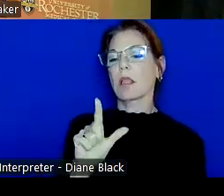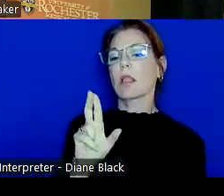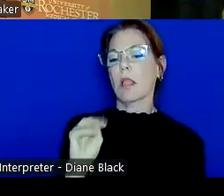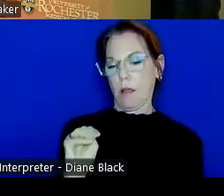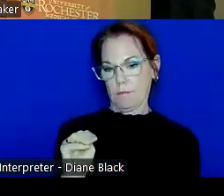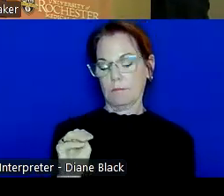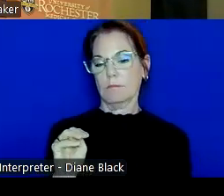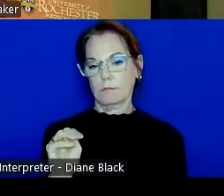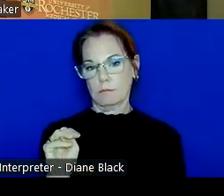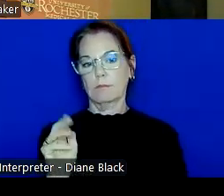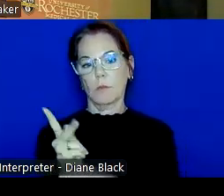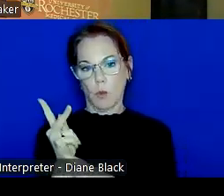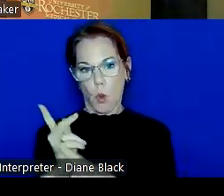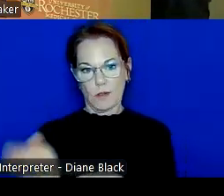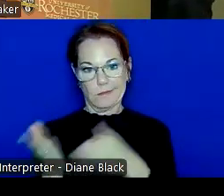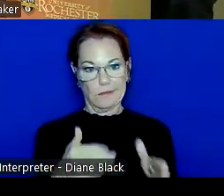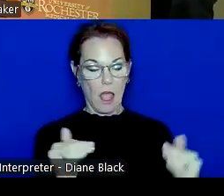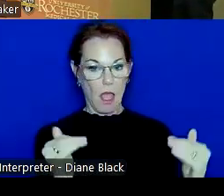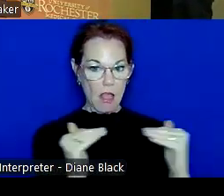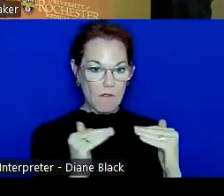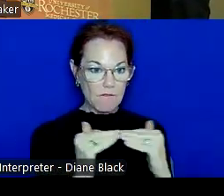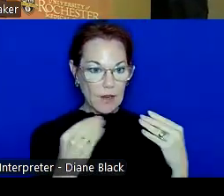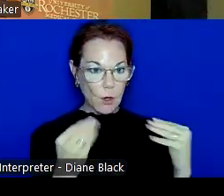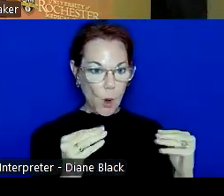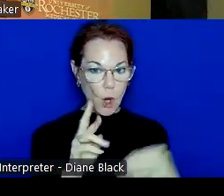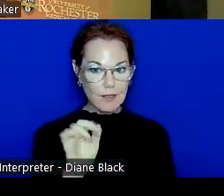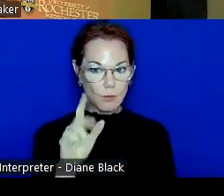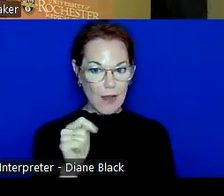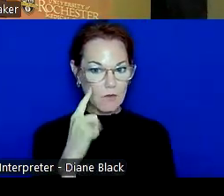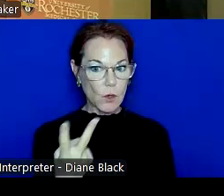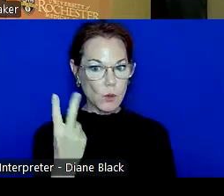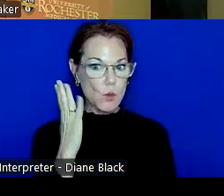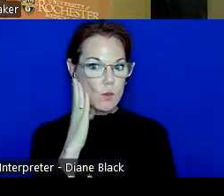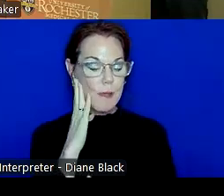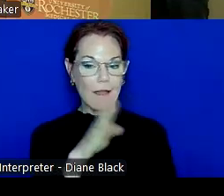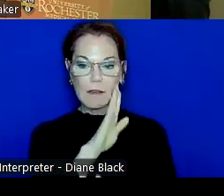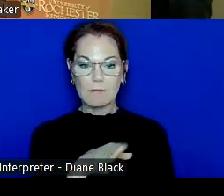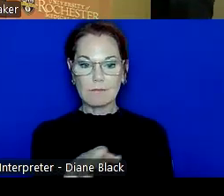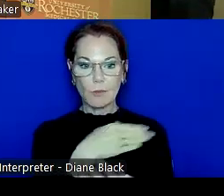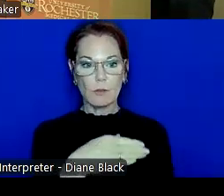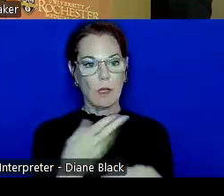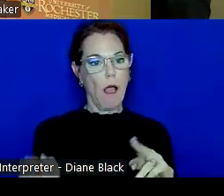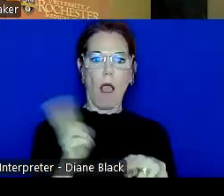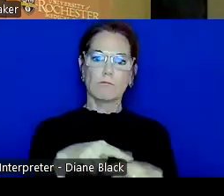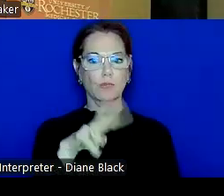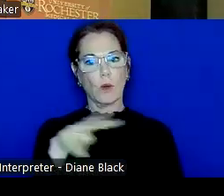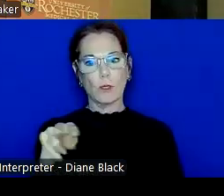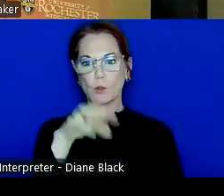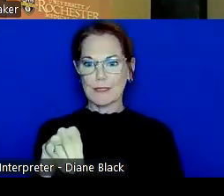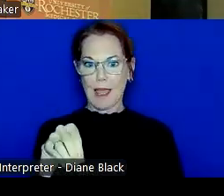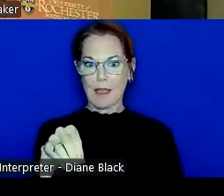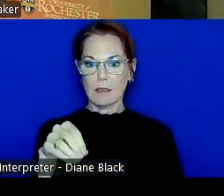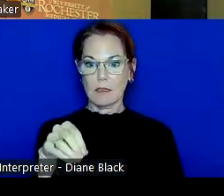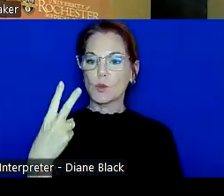rising costs and fair market rent, to get a 2-bedroom, it's raised by 26% just over the last 2 years. You have